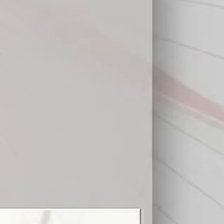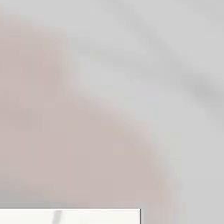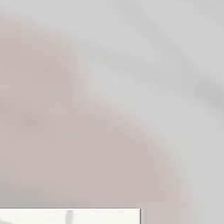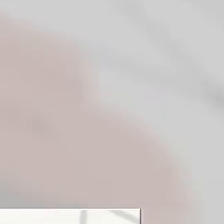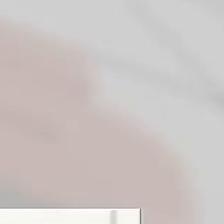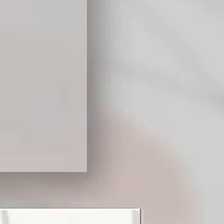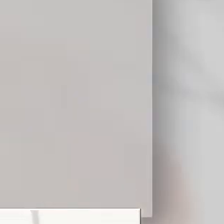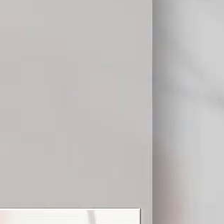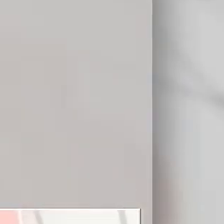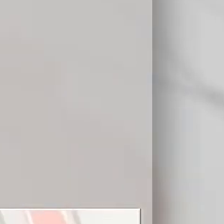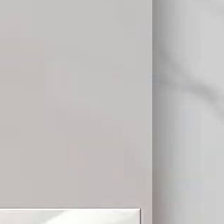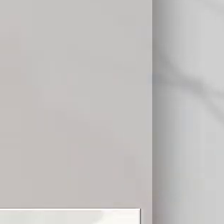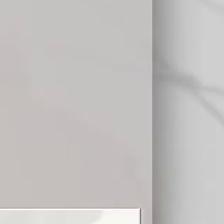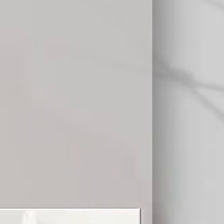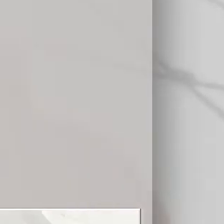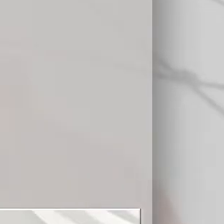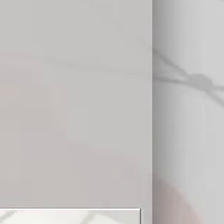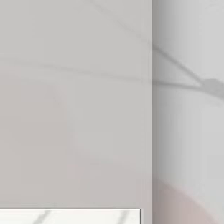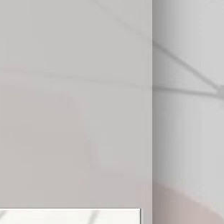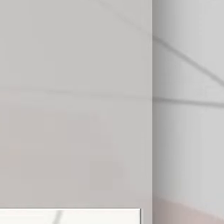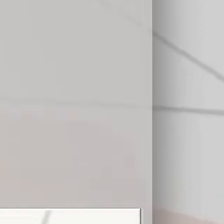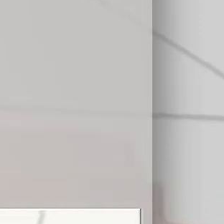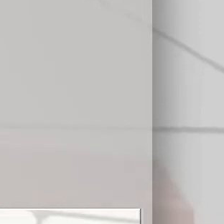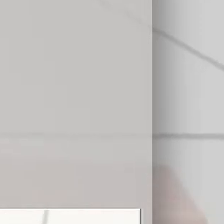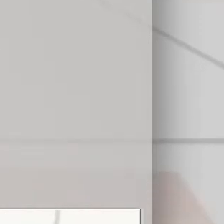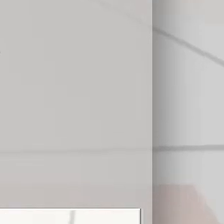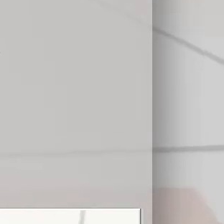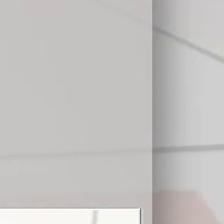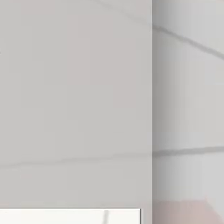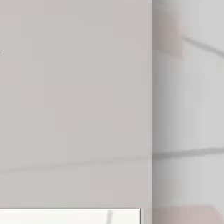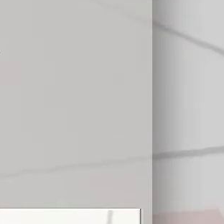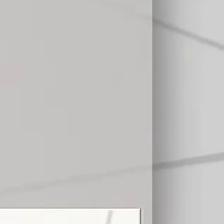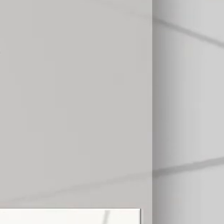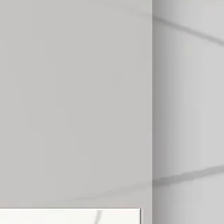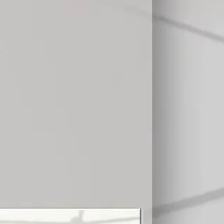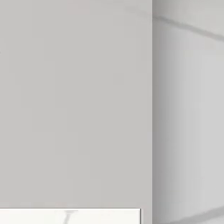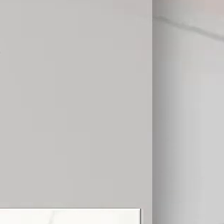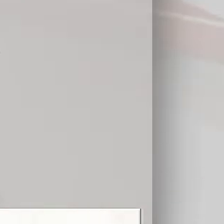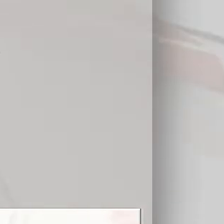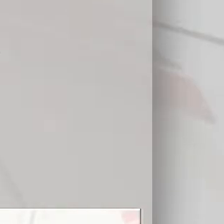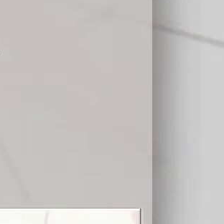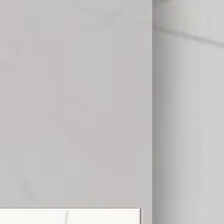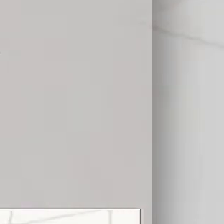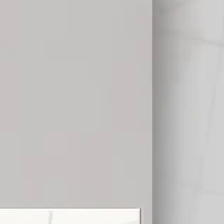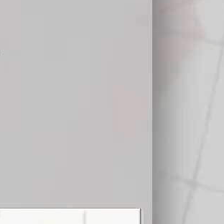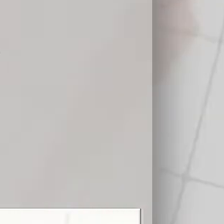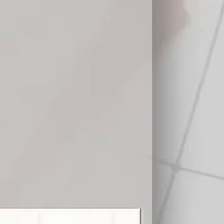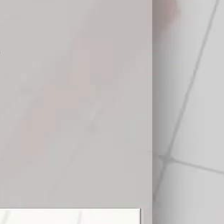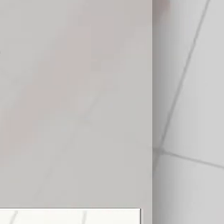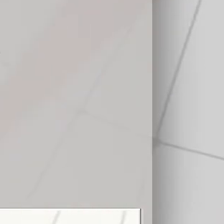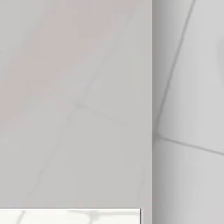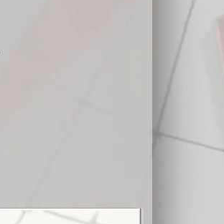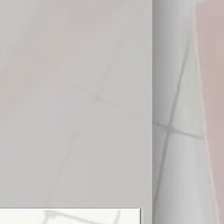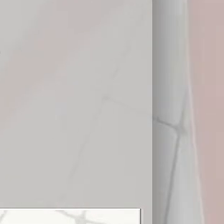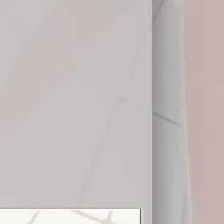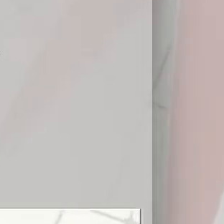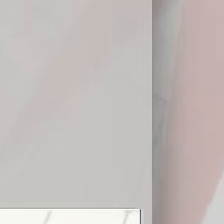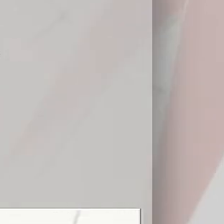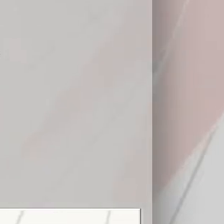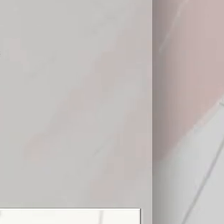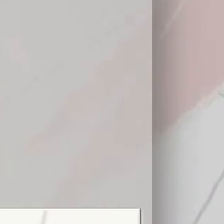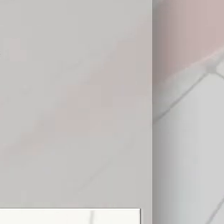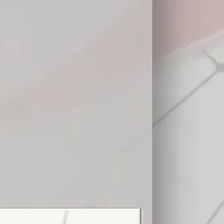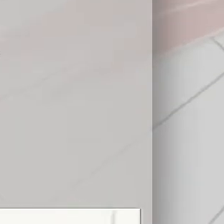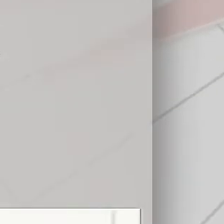basically crime is committed for either financial gain, because most of the time it's committed by an individual for his or